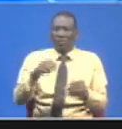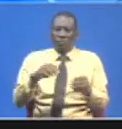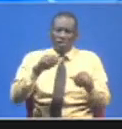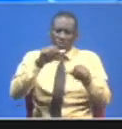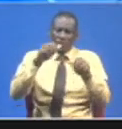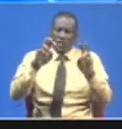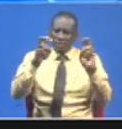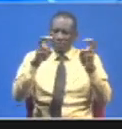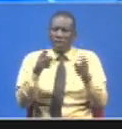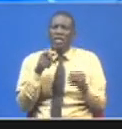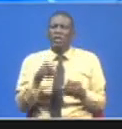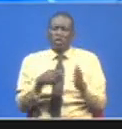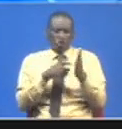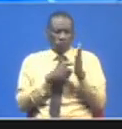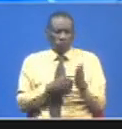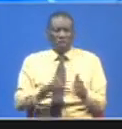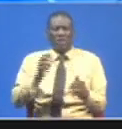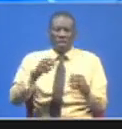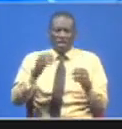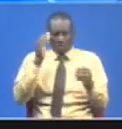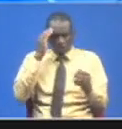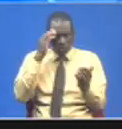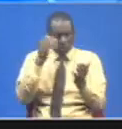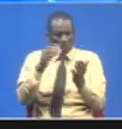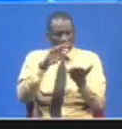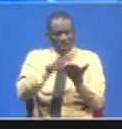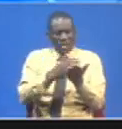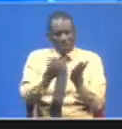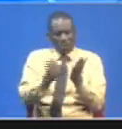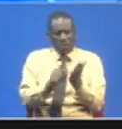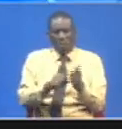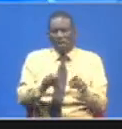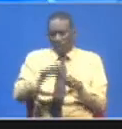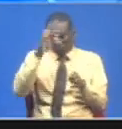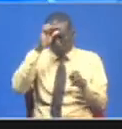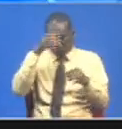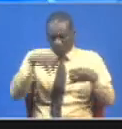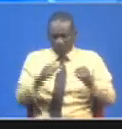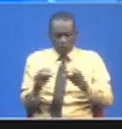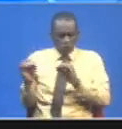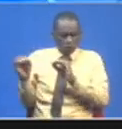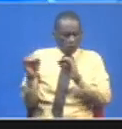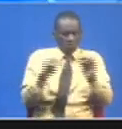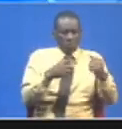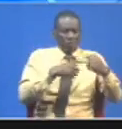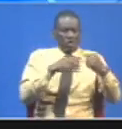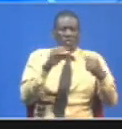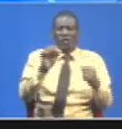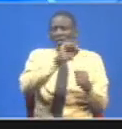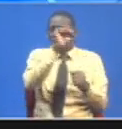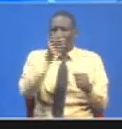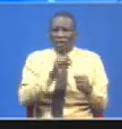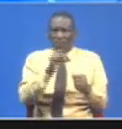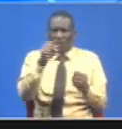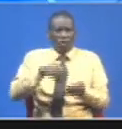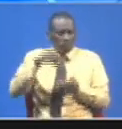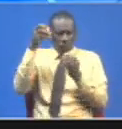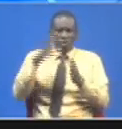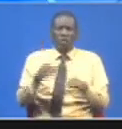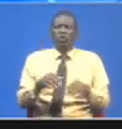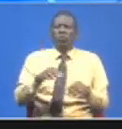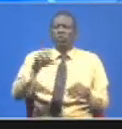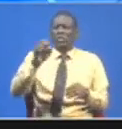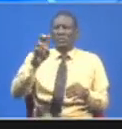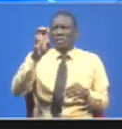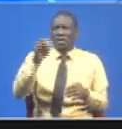Kenya's education sector. Just as the government targets to transition 60% of learners to STEM pathways in senior school. And